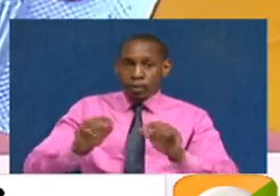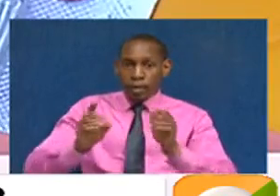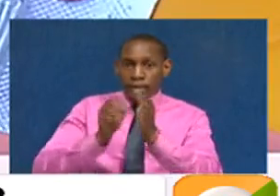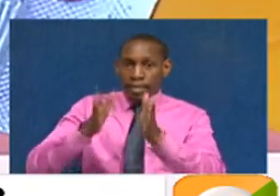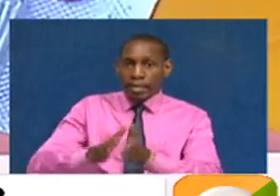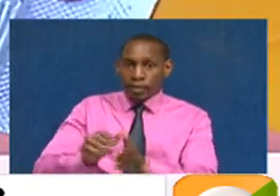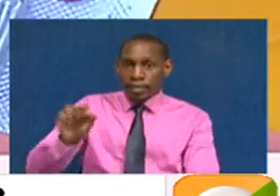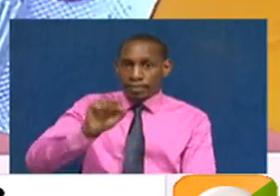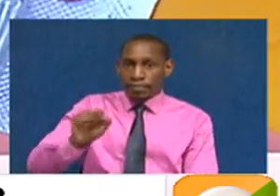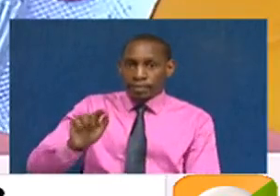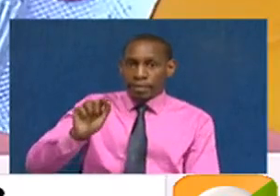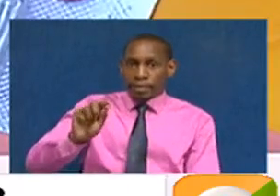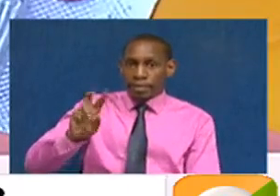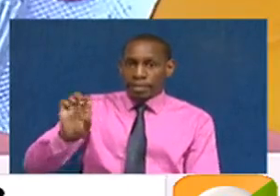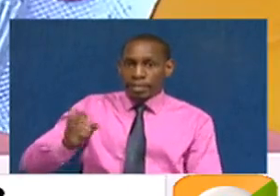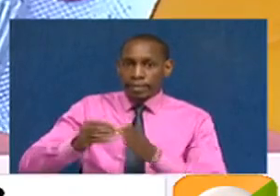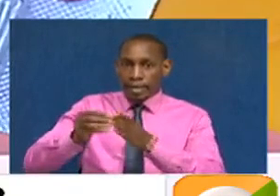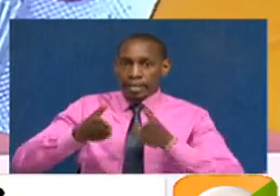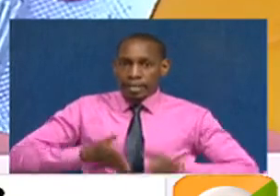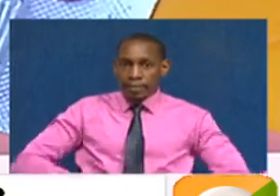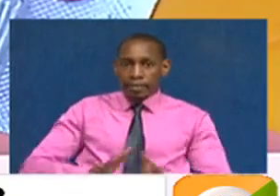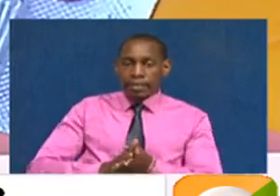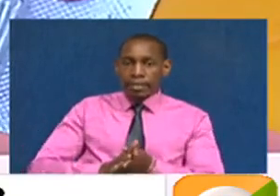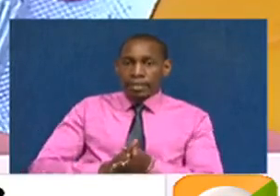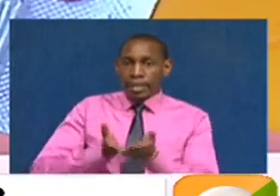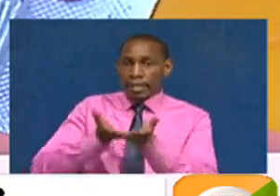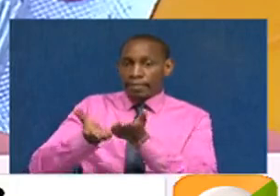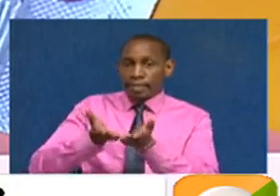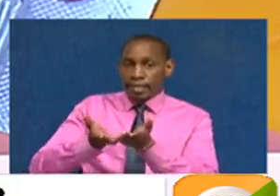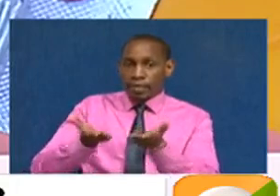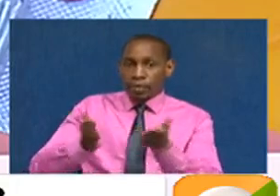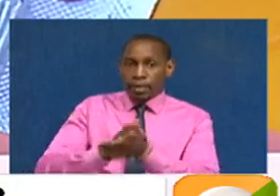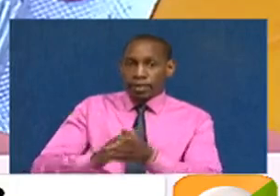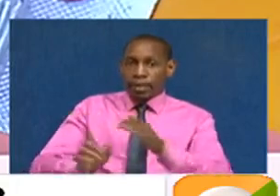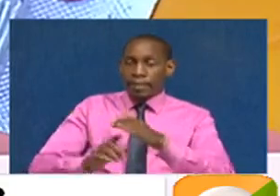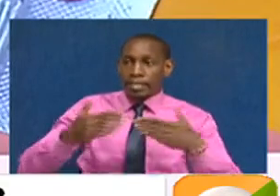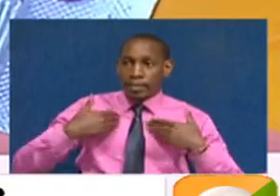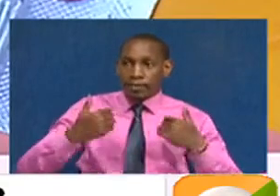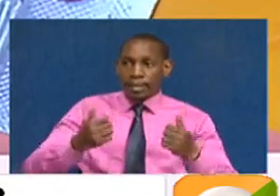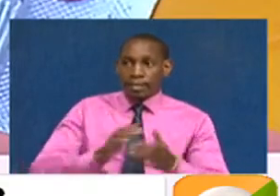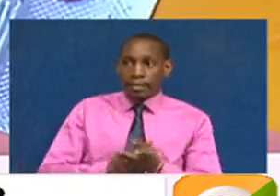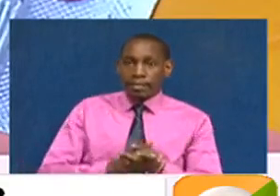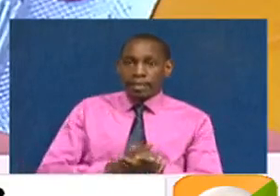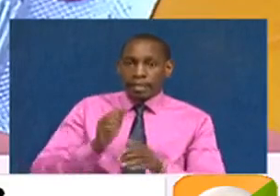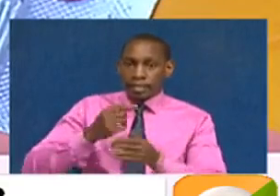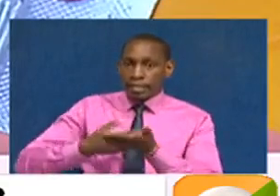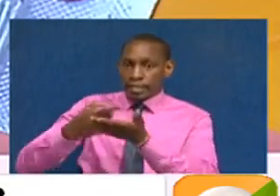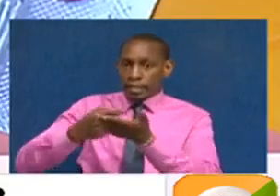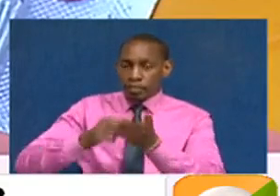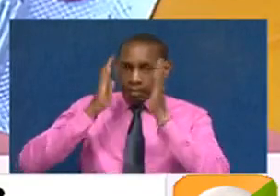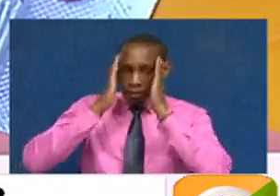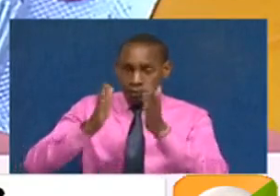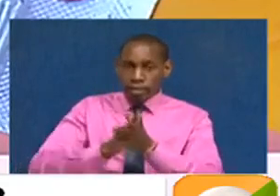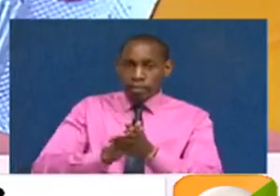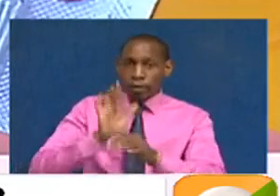Dr. Stephen Kaliti, who's the head of reproductive and maternal services at the Ministry of Health, while discussions have centered more